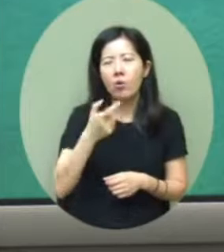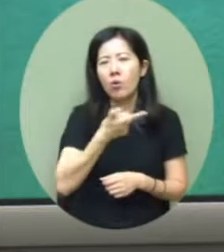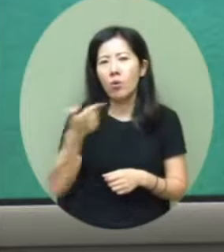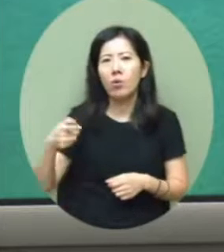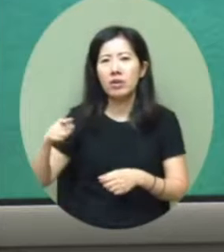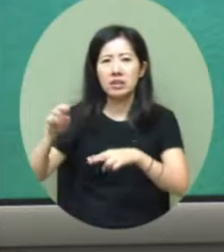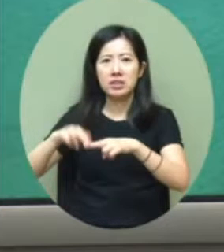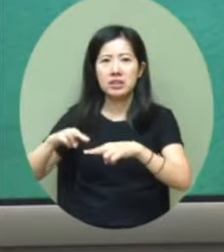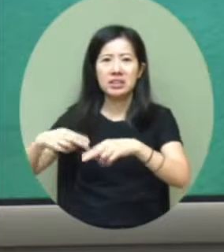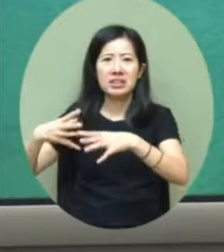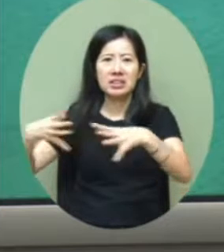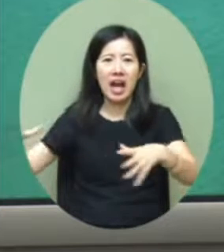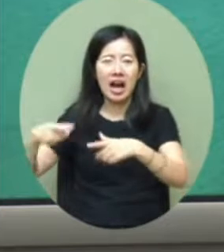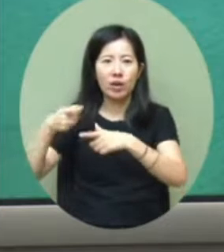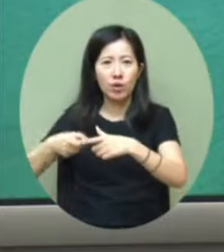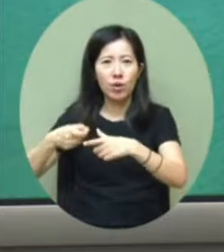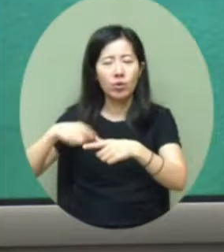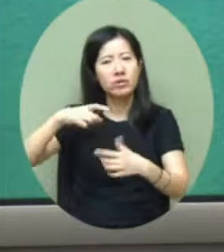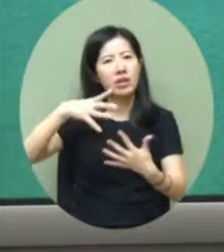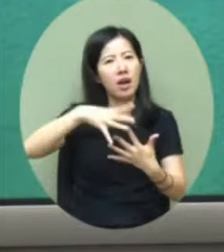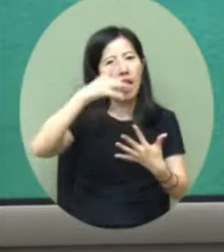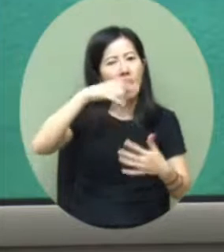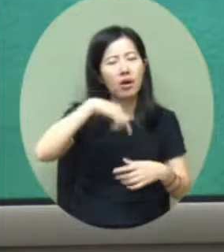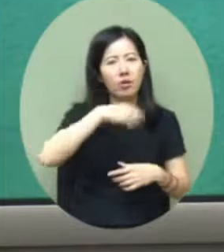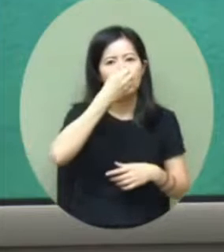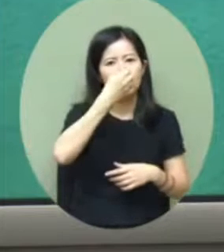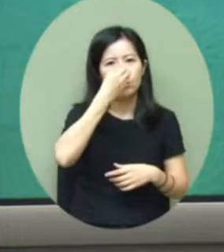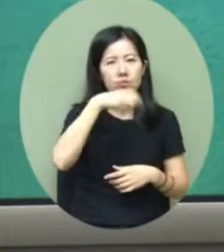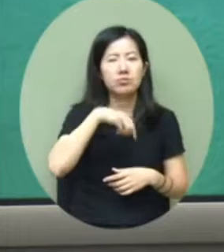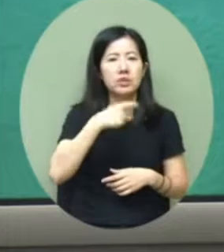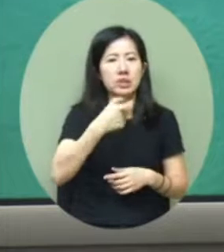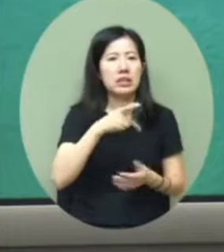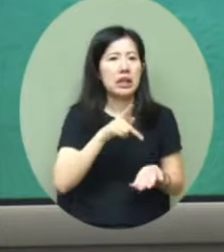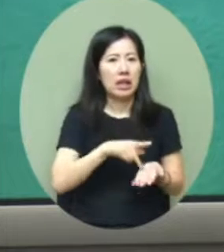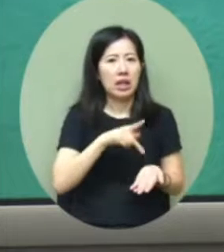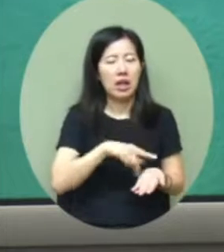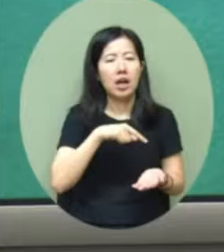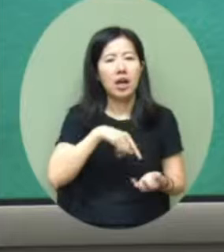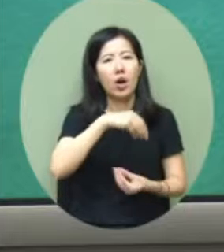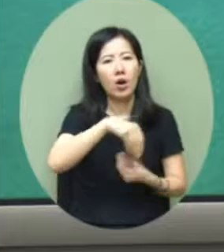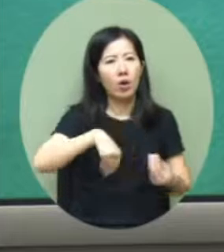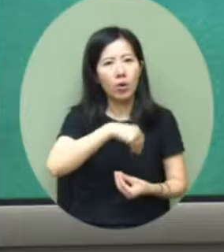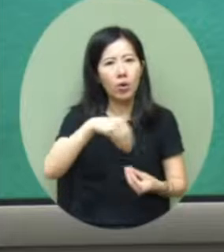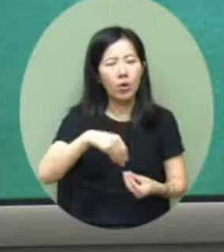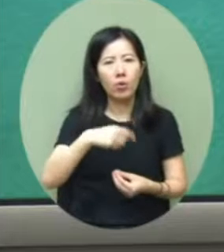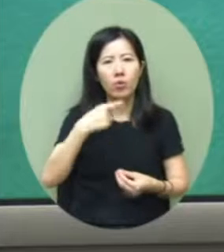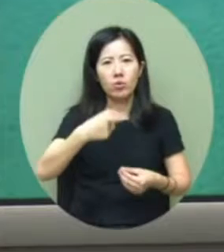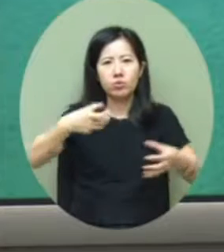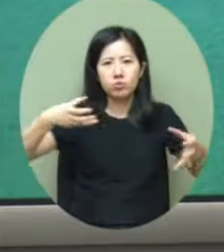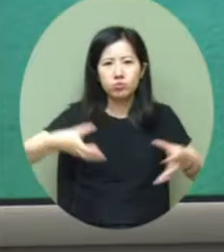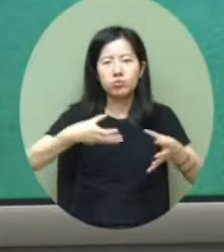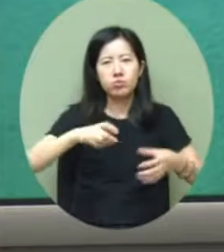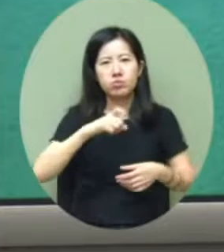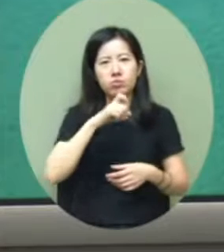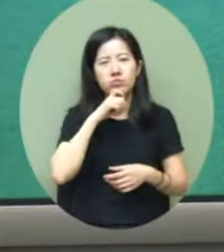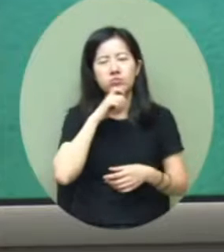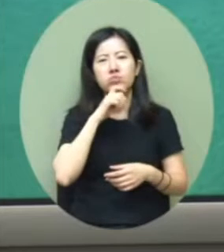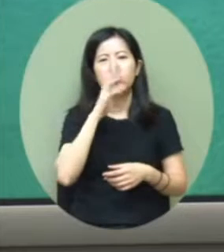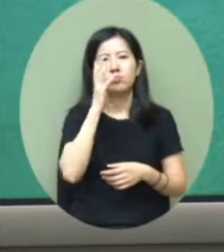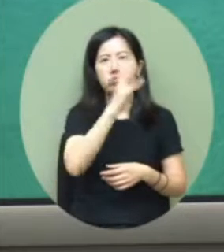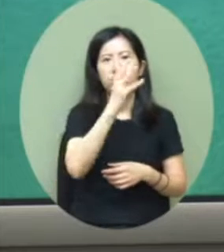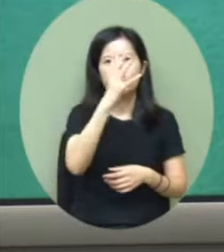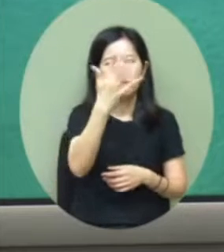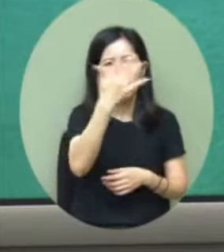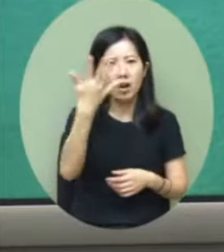vibrancy and capital. In the past, there were a number of key enterprises coming to Hong Kong for their